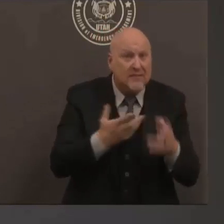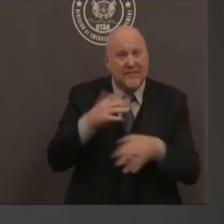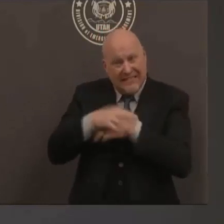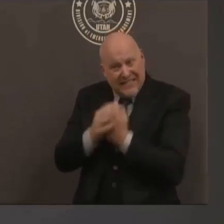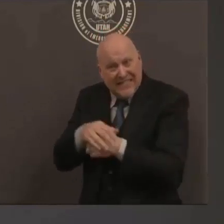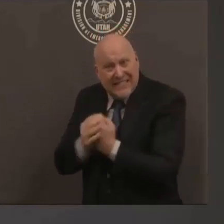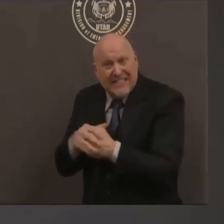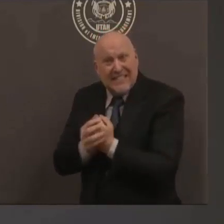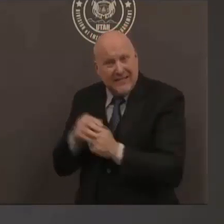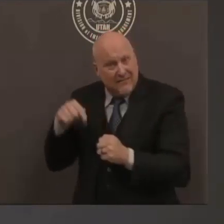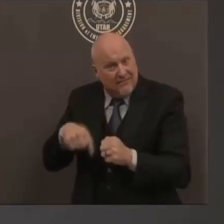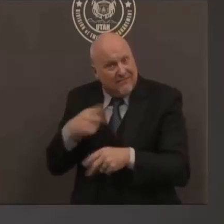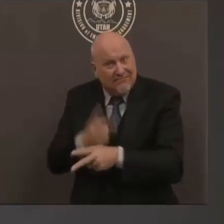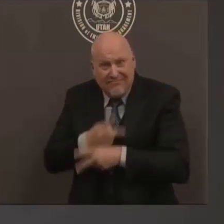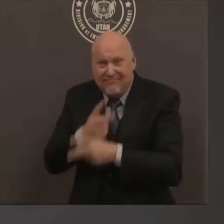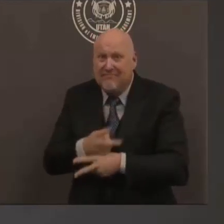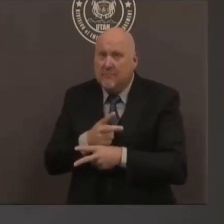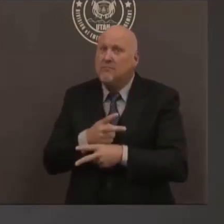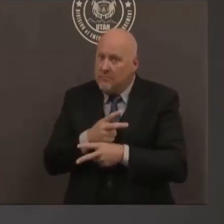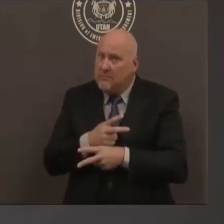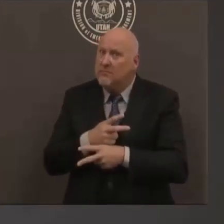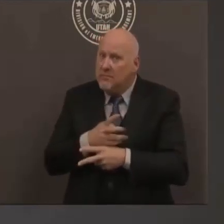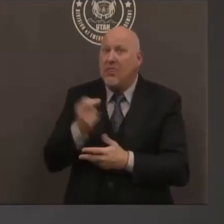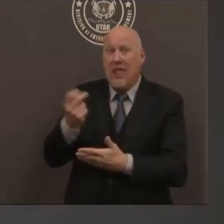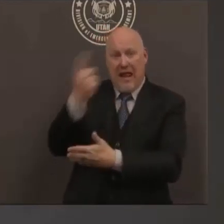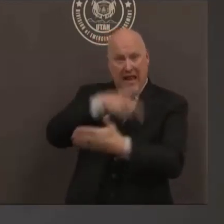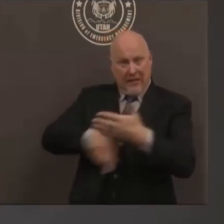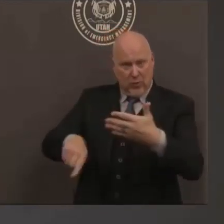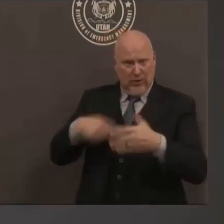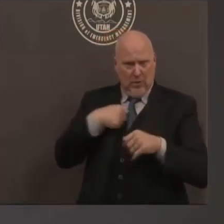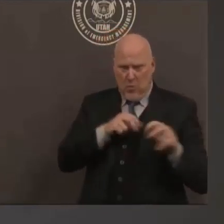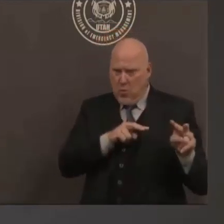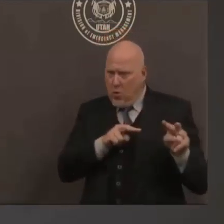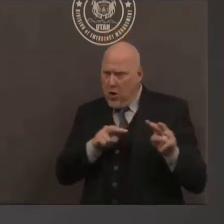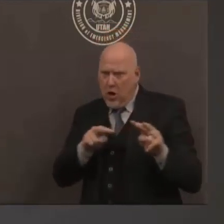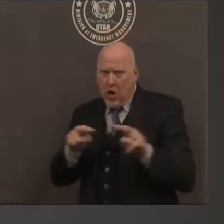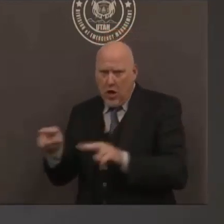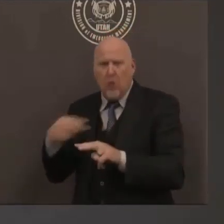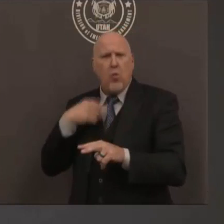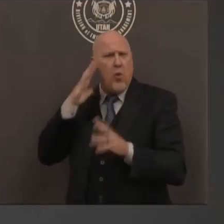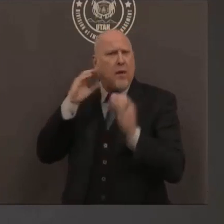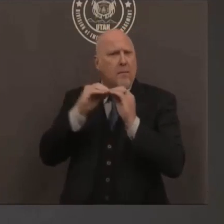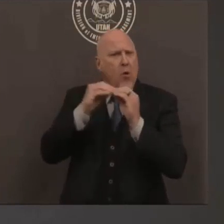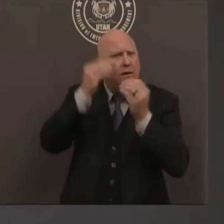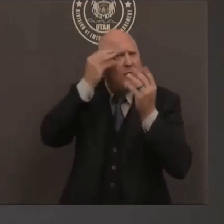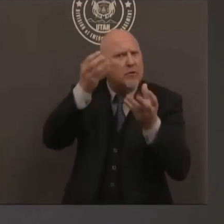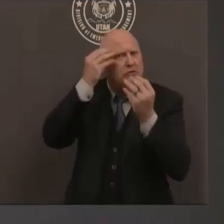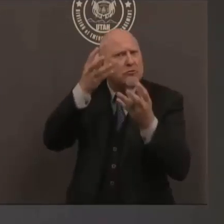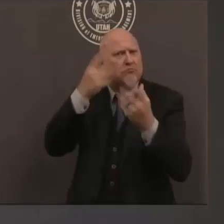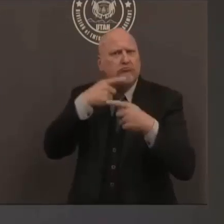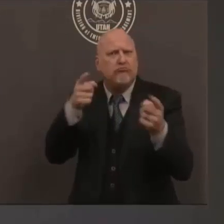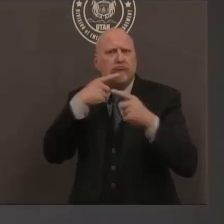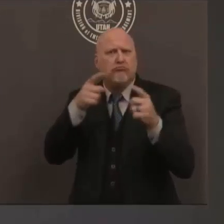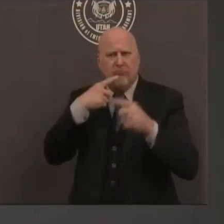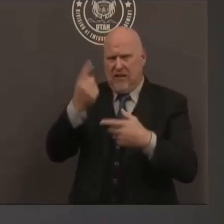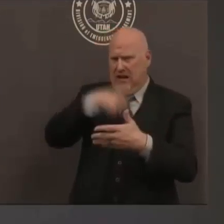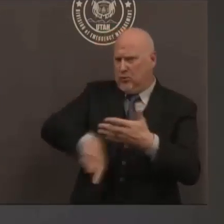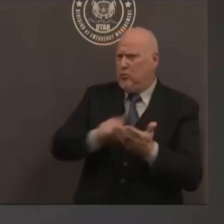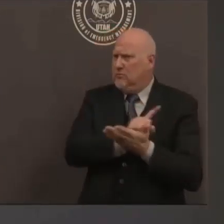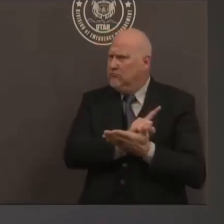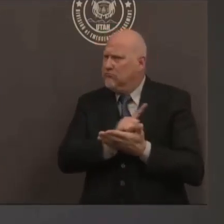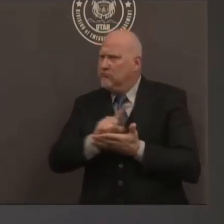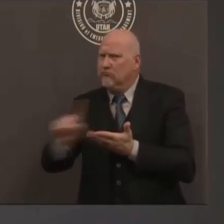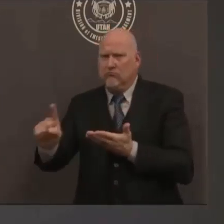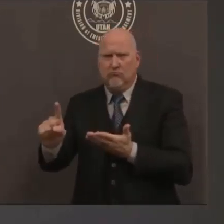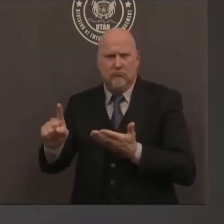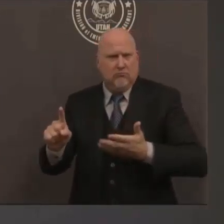some details of what this was going to look like as we move towards the end of this week. if the trend continues, it's not a matter of what you can't do, it's